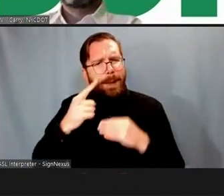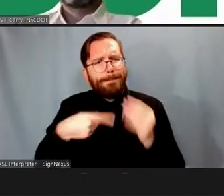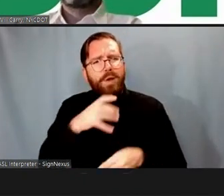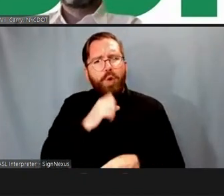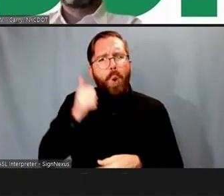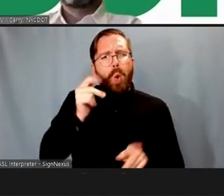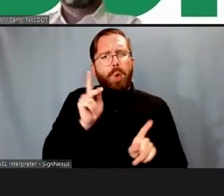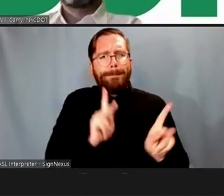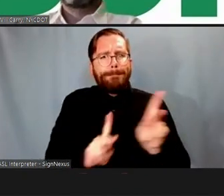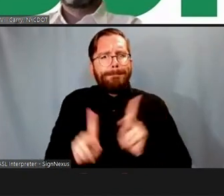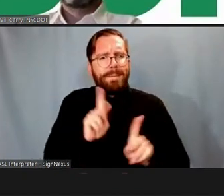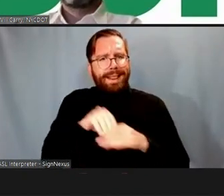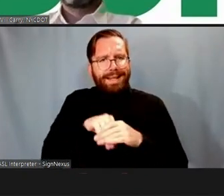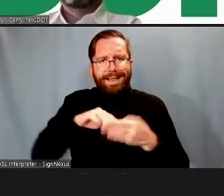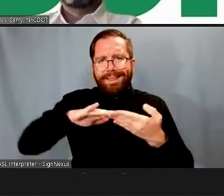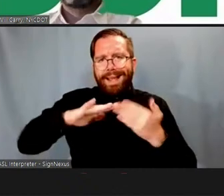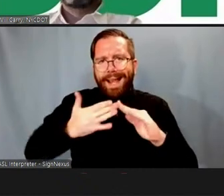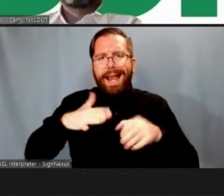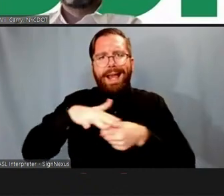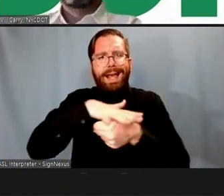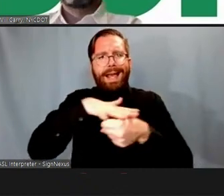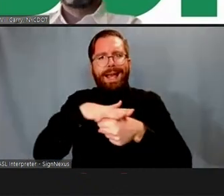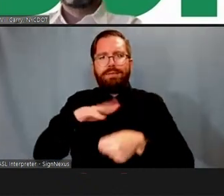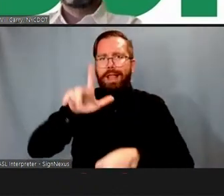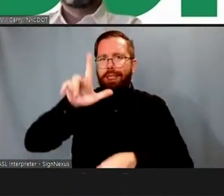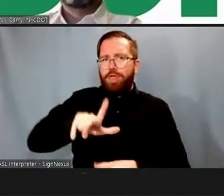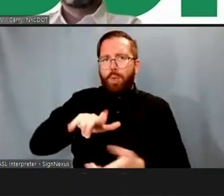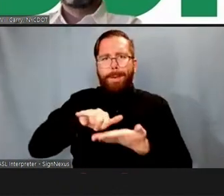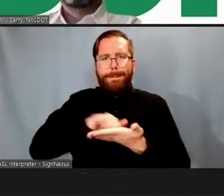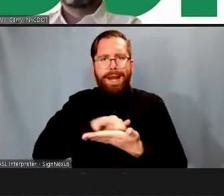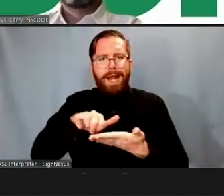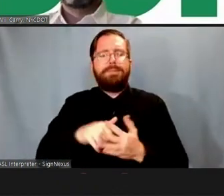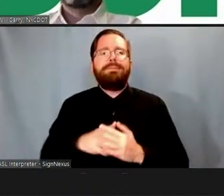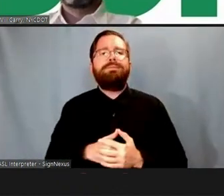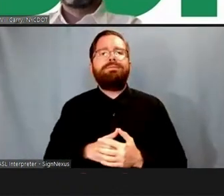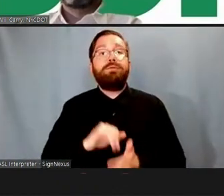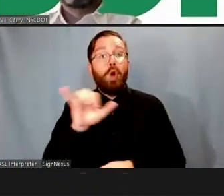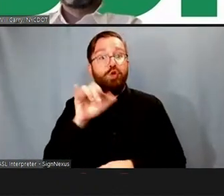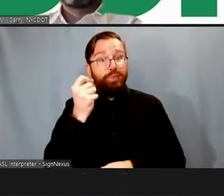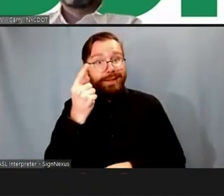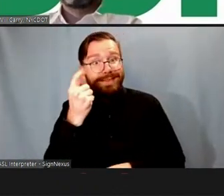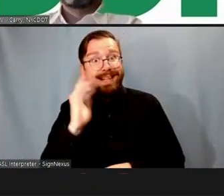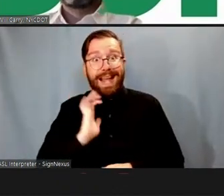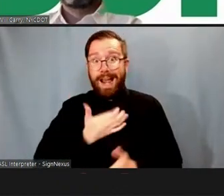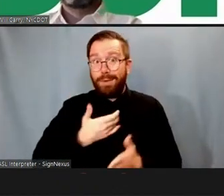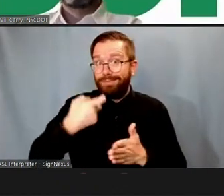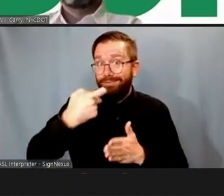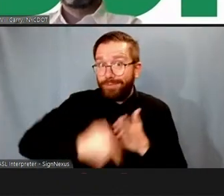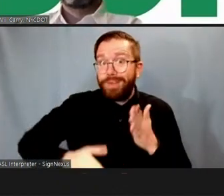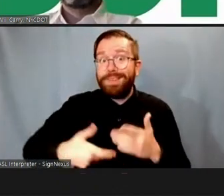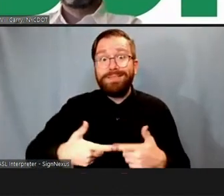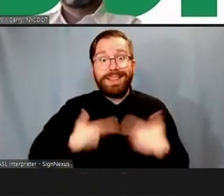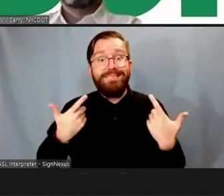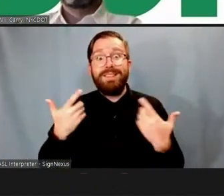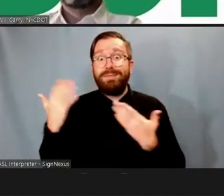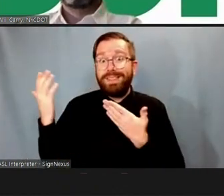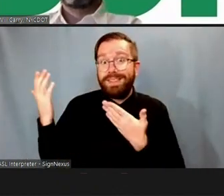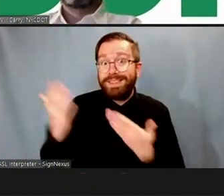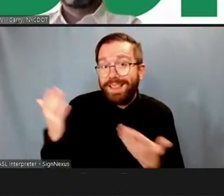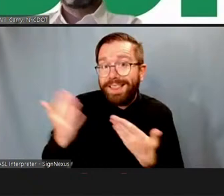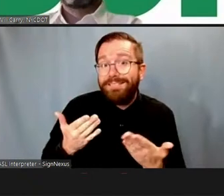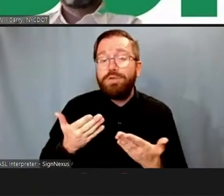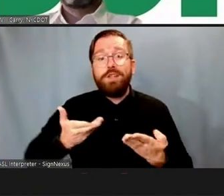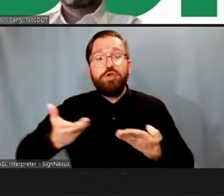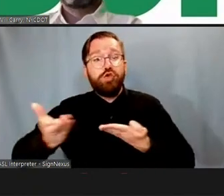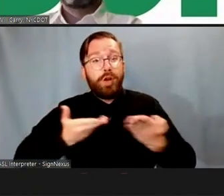the neighborhood and i hope you'll understand that our cost of living for deliveries for services will go up and we will